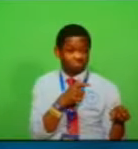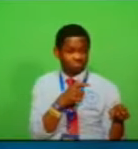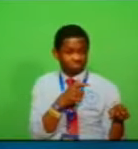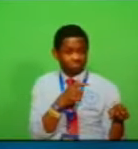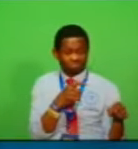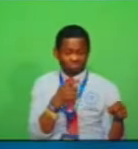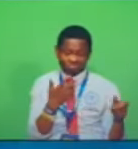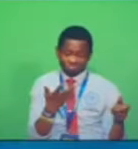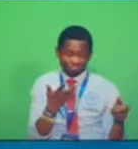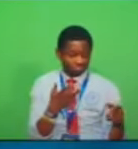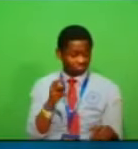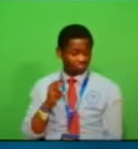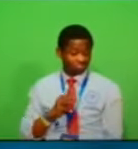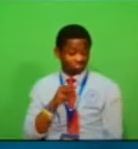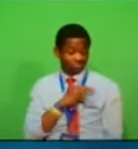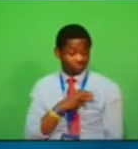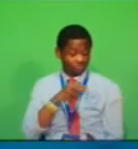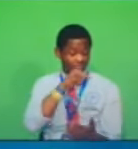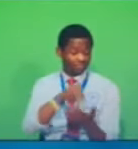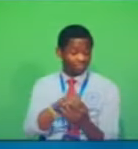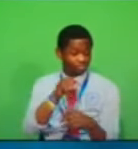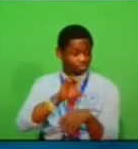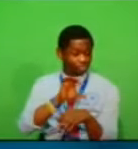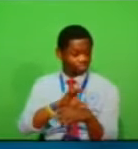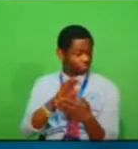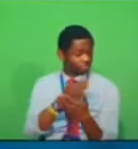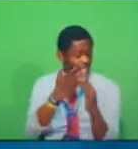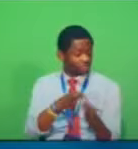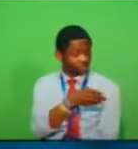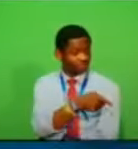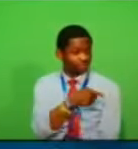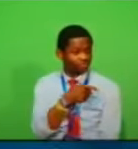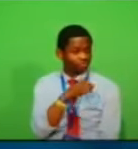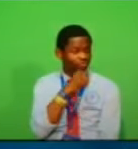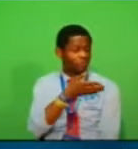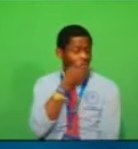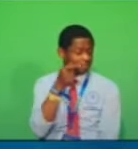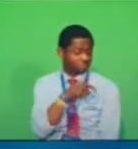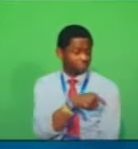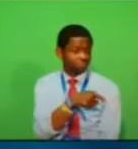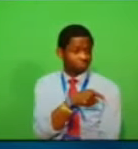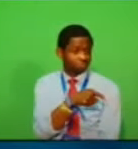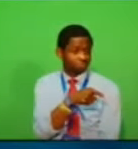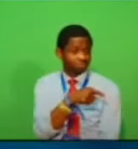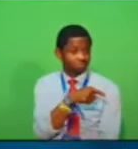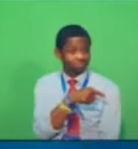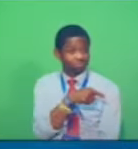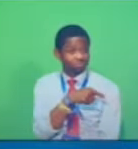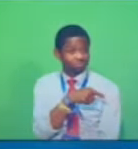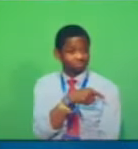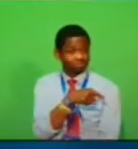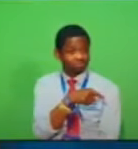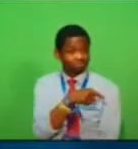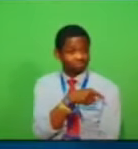she was a member of the Methodist Church. She was a singer there. Wasn't the best singer in her choir. In fact, if she was singing here right now, you'd